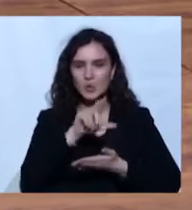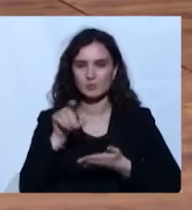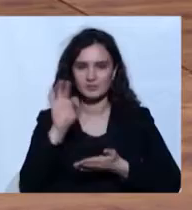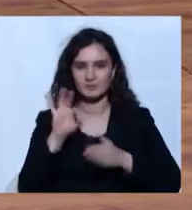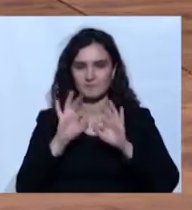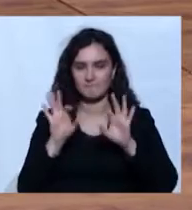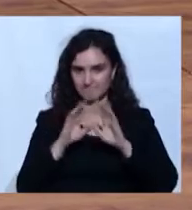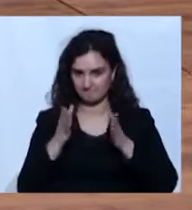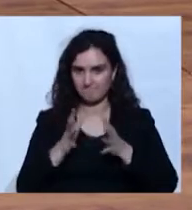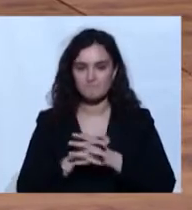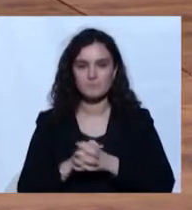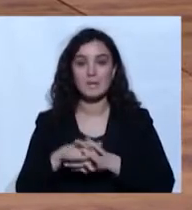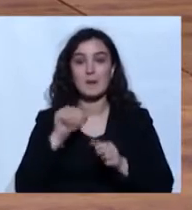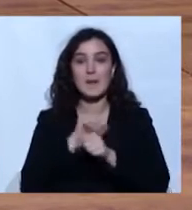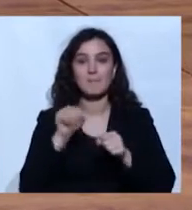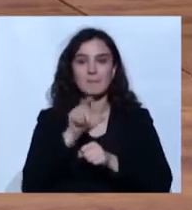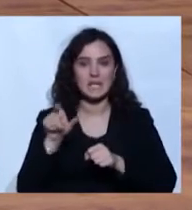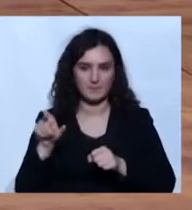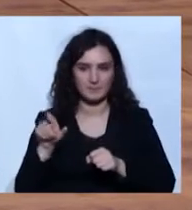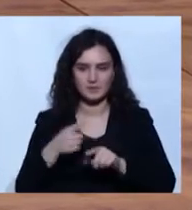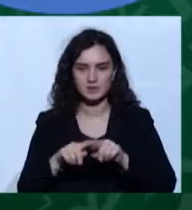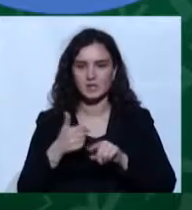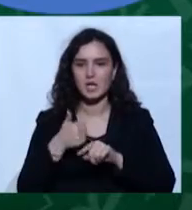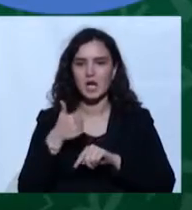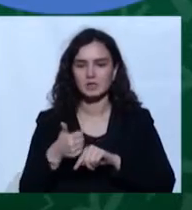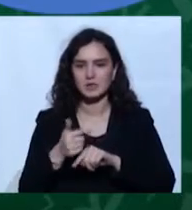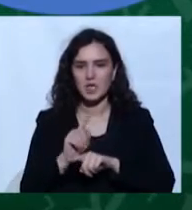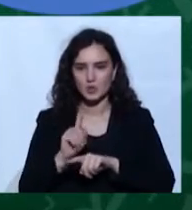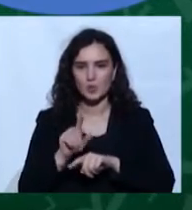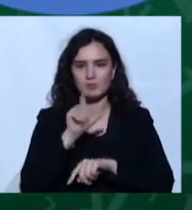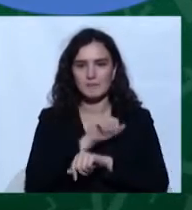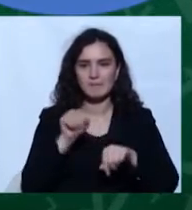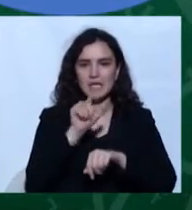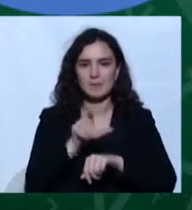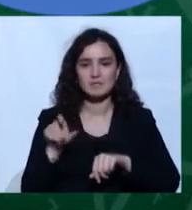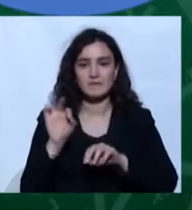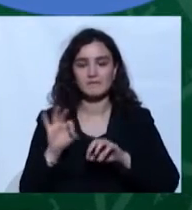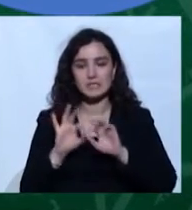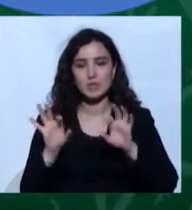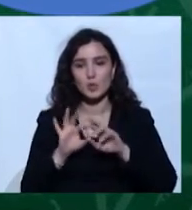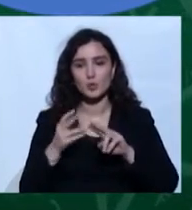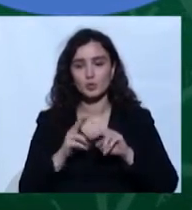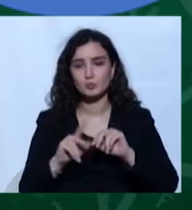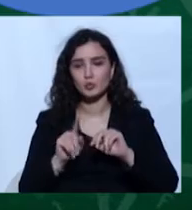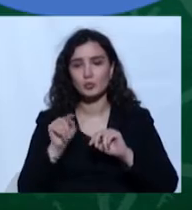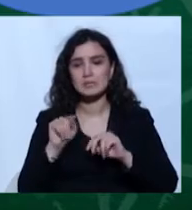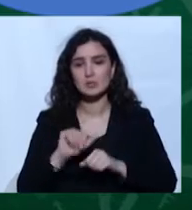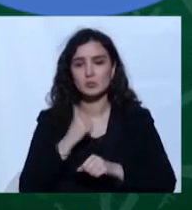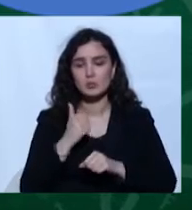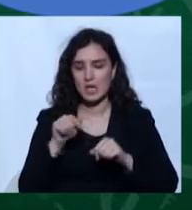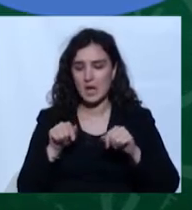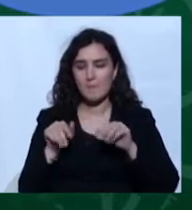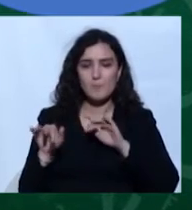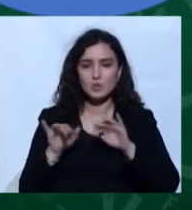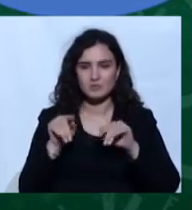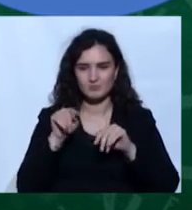now. Characters, yes, it's a good thing to have a look at characters because they are the moving